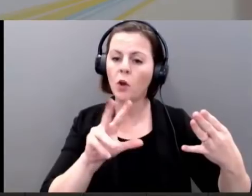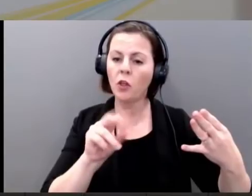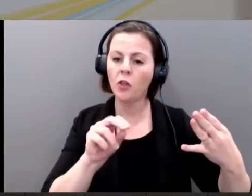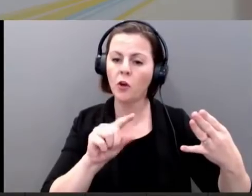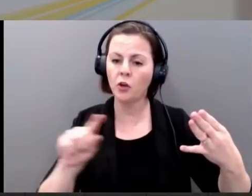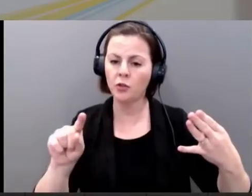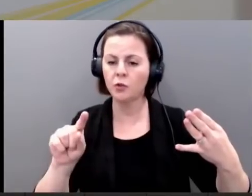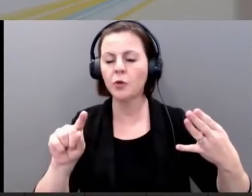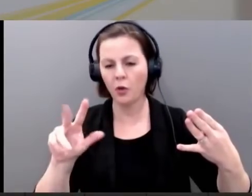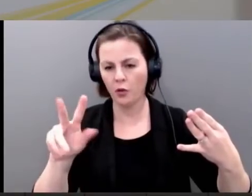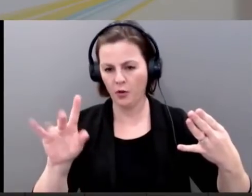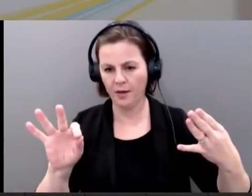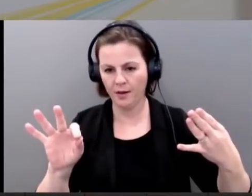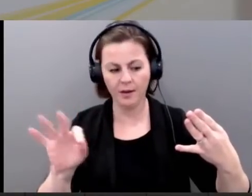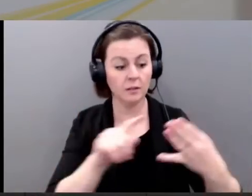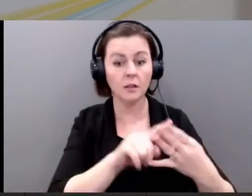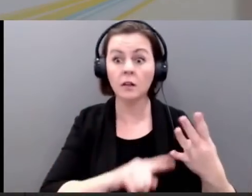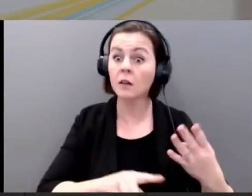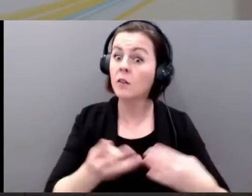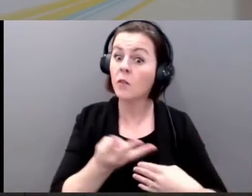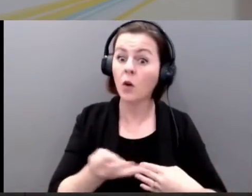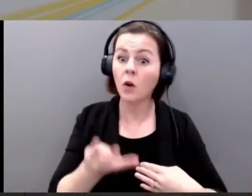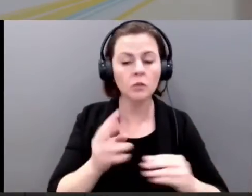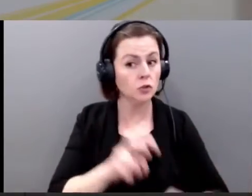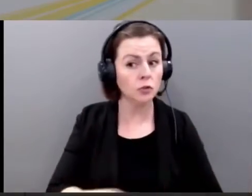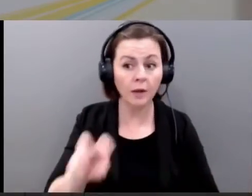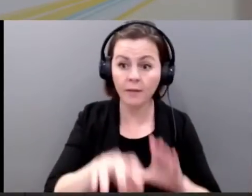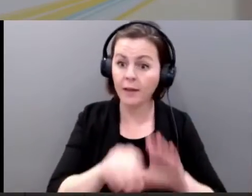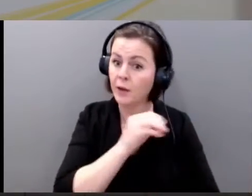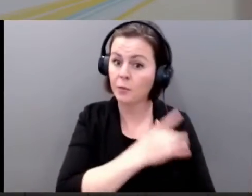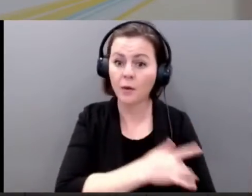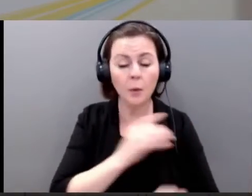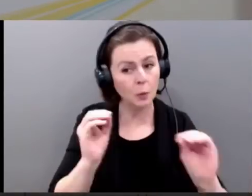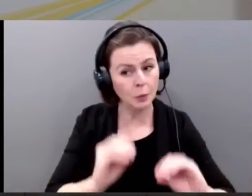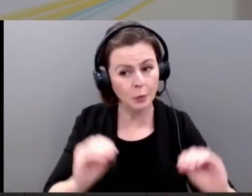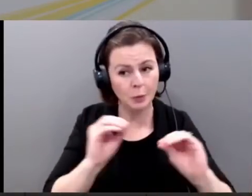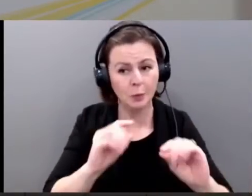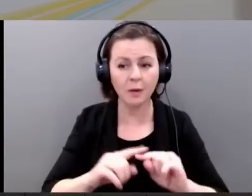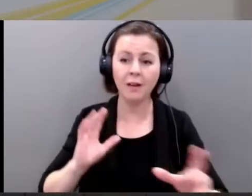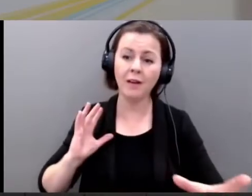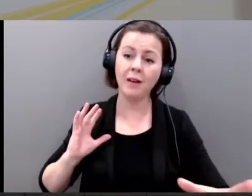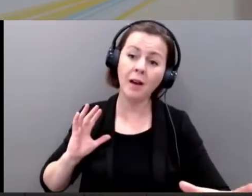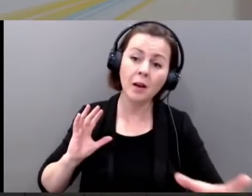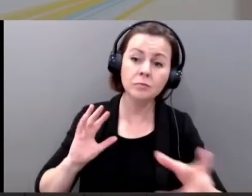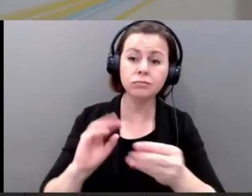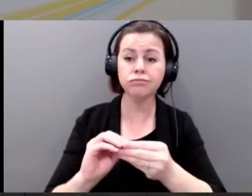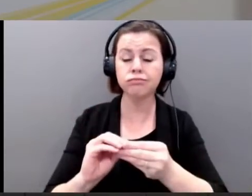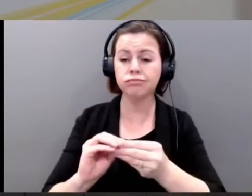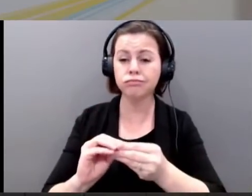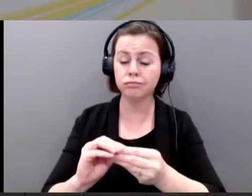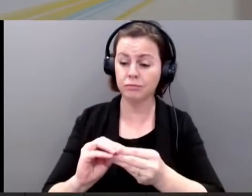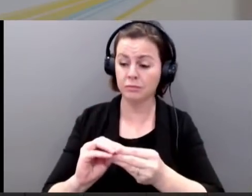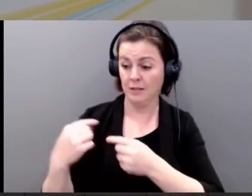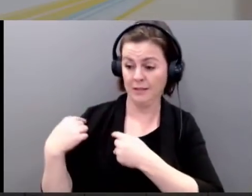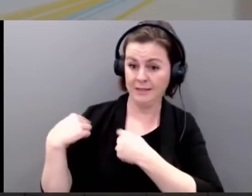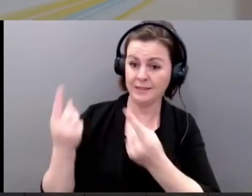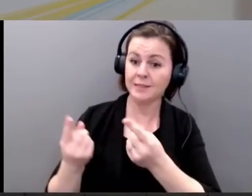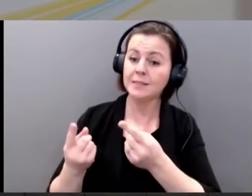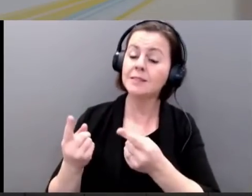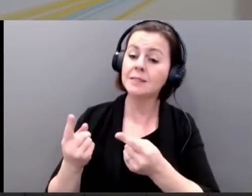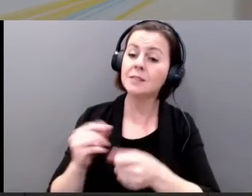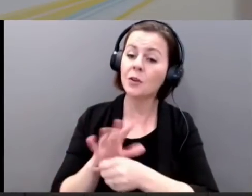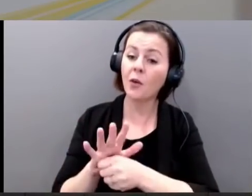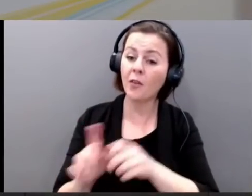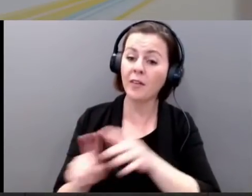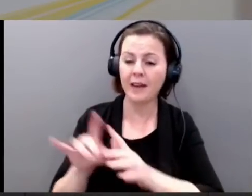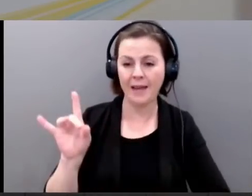currently have 11 active cases of COVID-19 in PEI, bringing our total number of cases to 80 since the pandemic began. We have reported 10